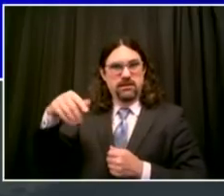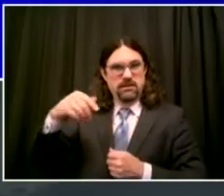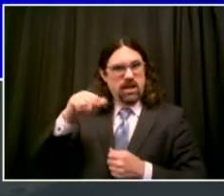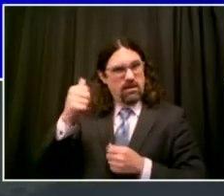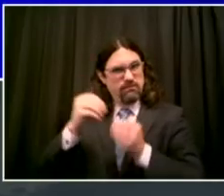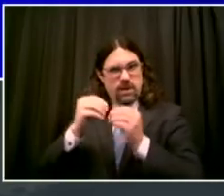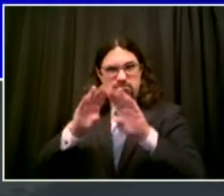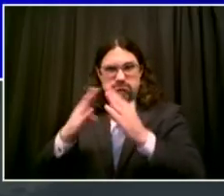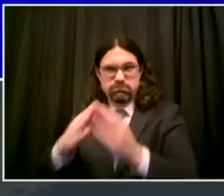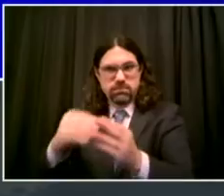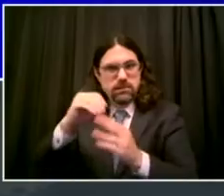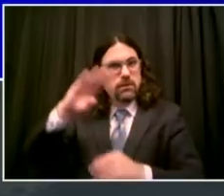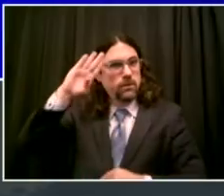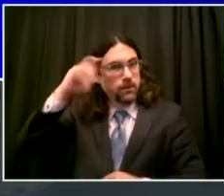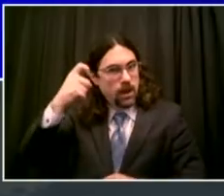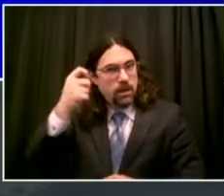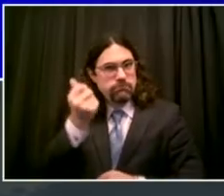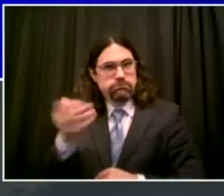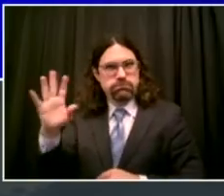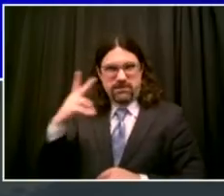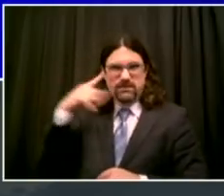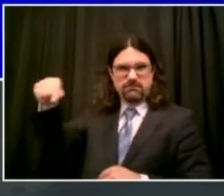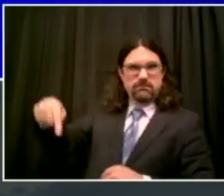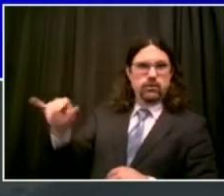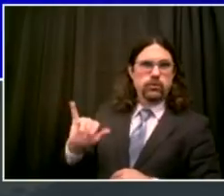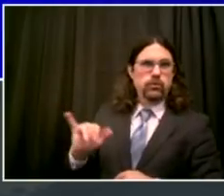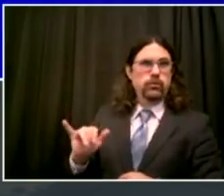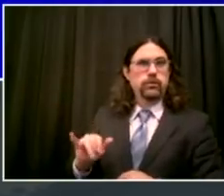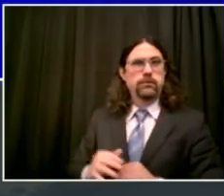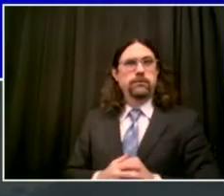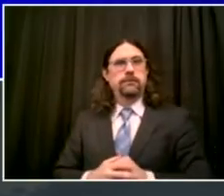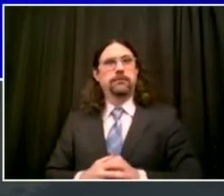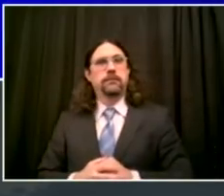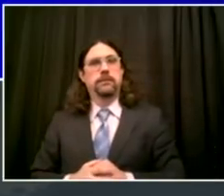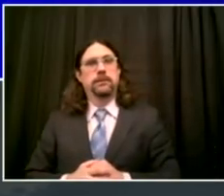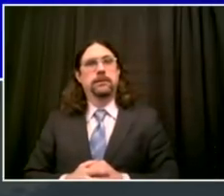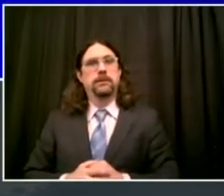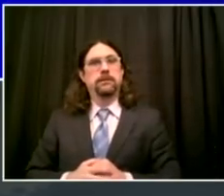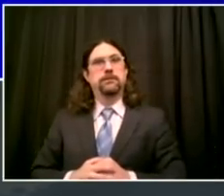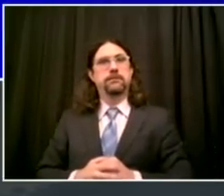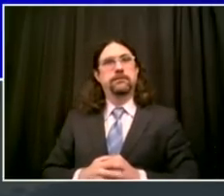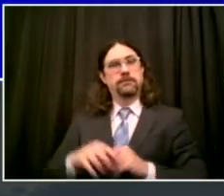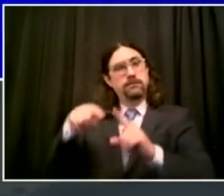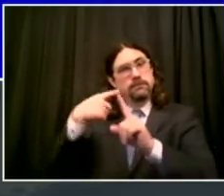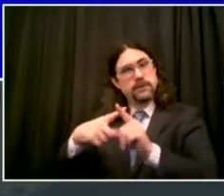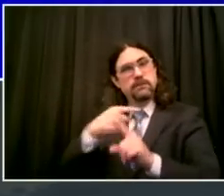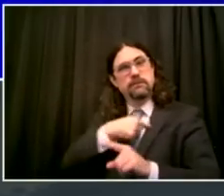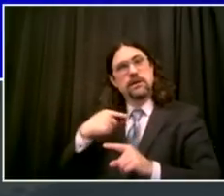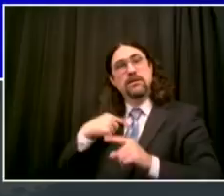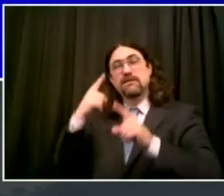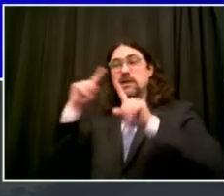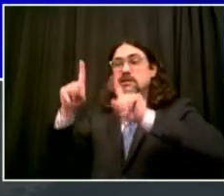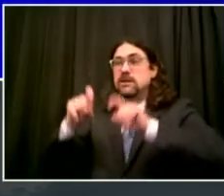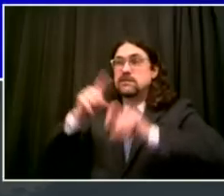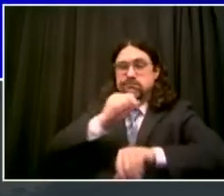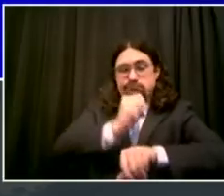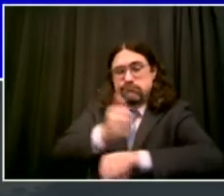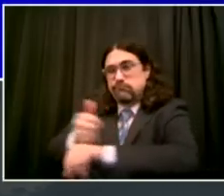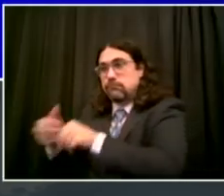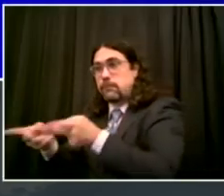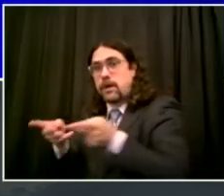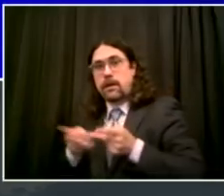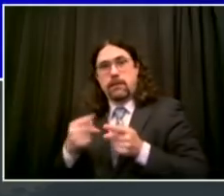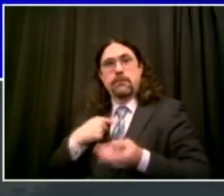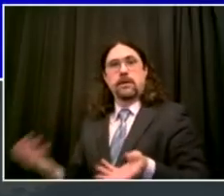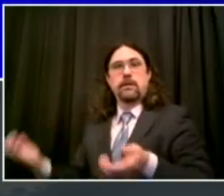Island. And we have a new partnership to announce today. We've had really wonderful examples of folks from the